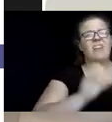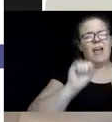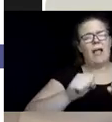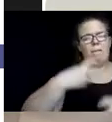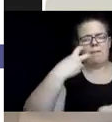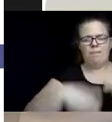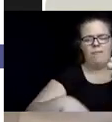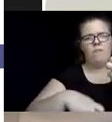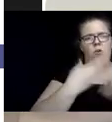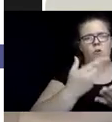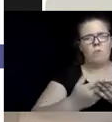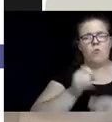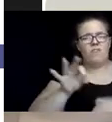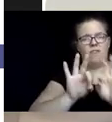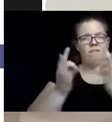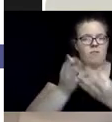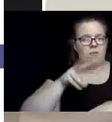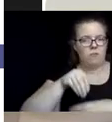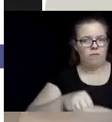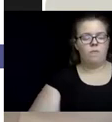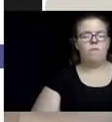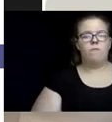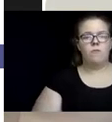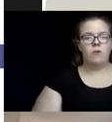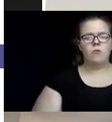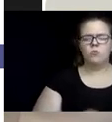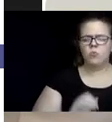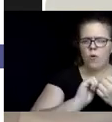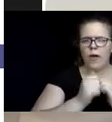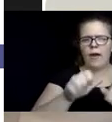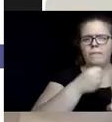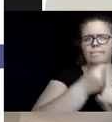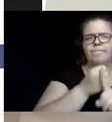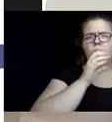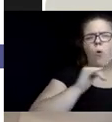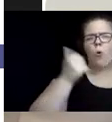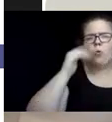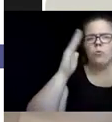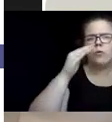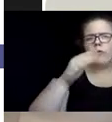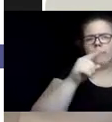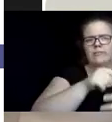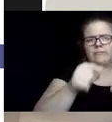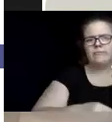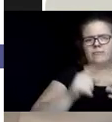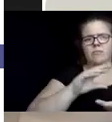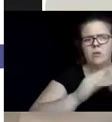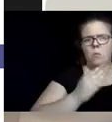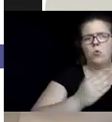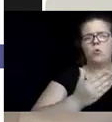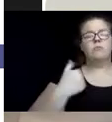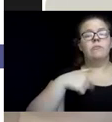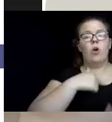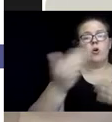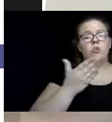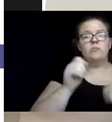when the family is involved. So how does this impact older adults in these communities? Our services will